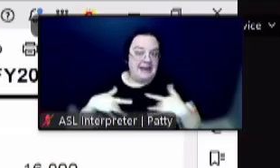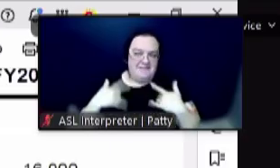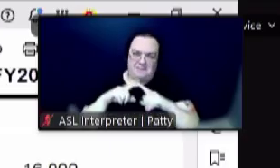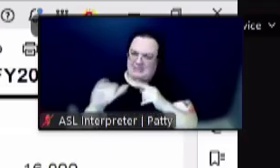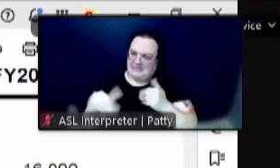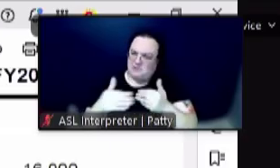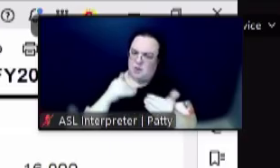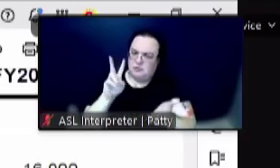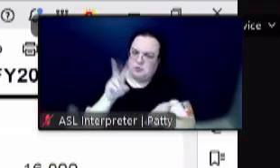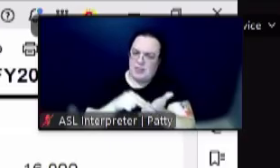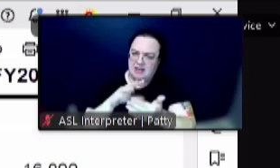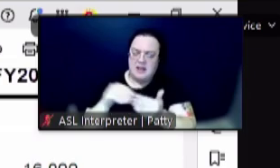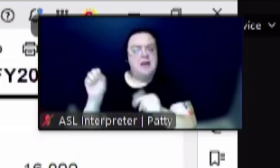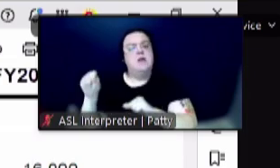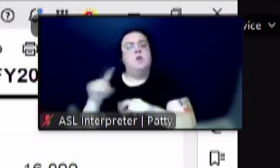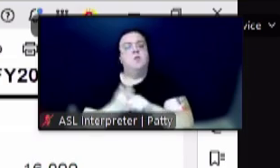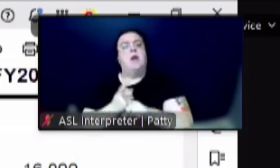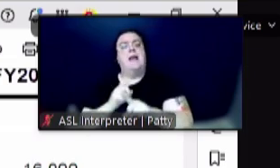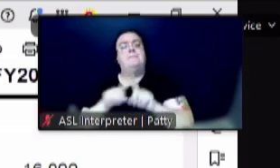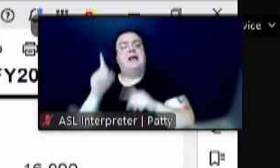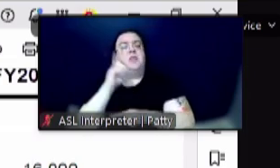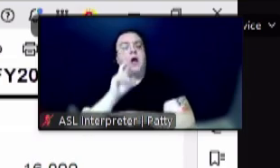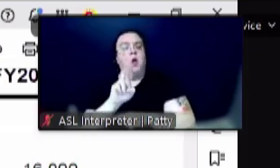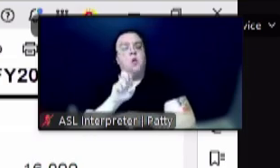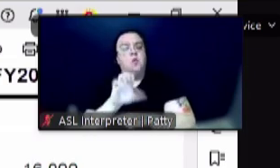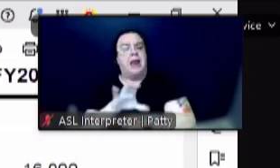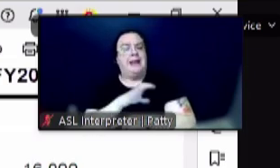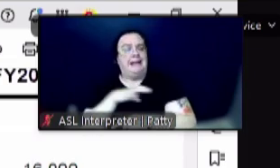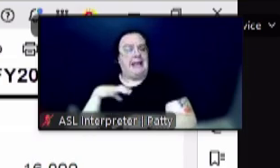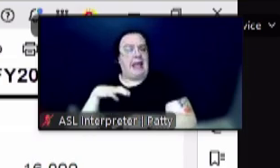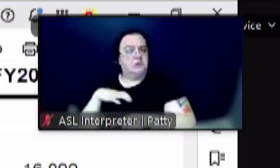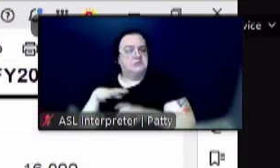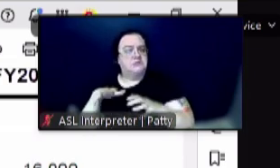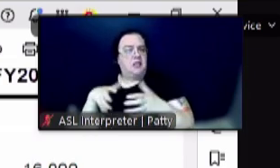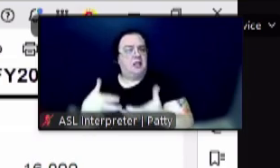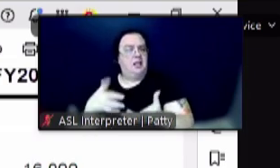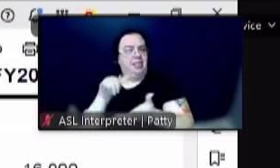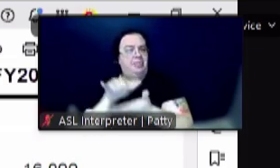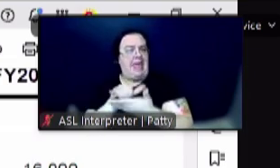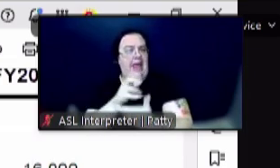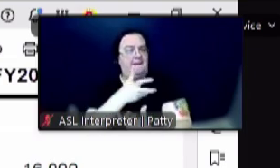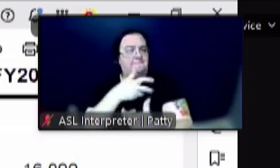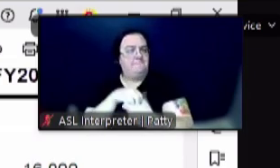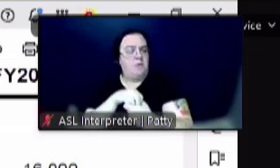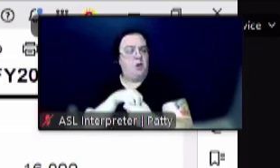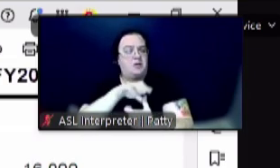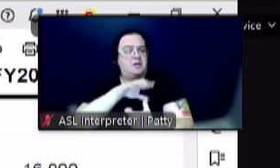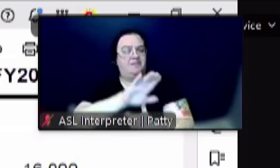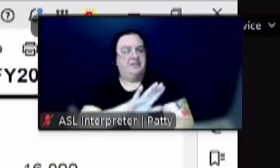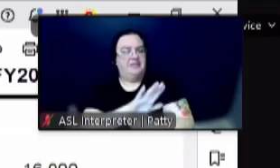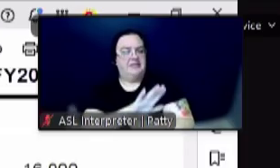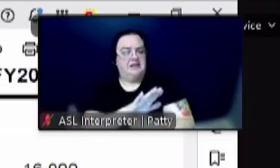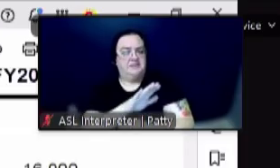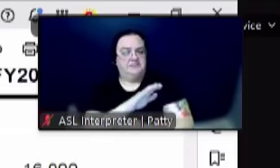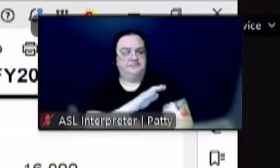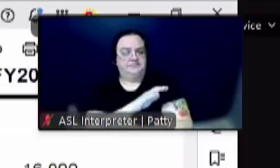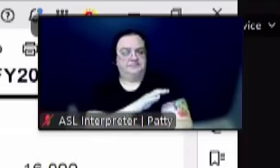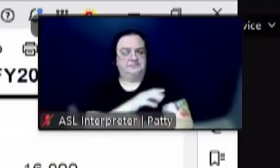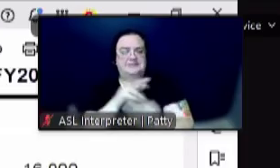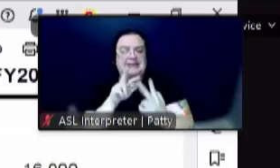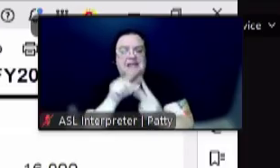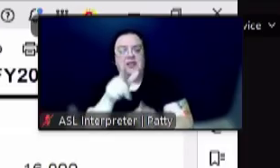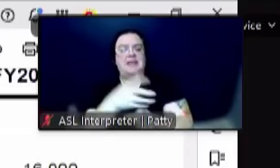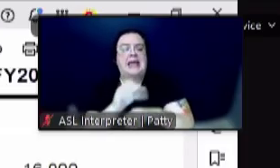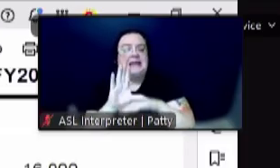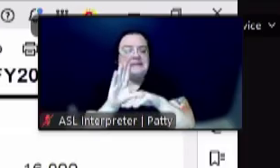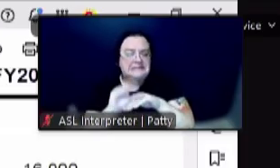Right, but I thought the Rec Council, I thought that was part of their giving them for either a discount or in kind for